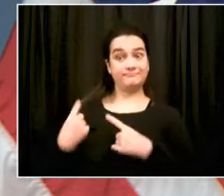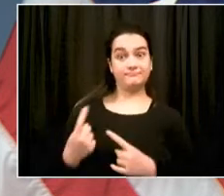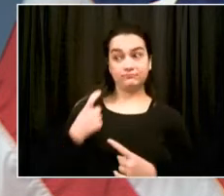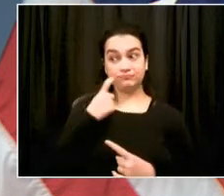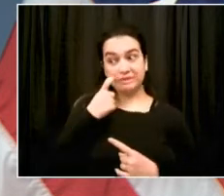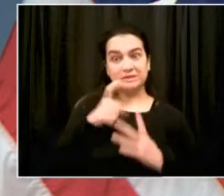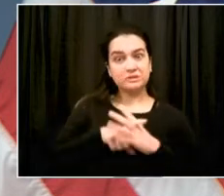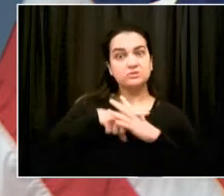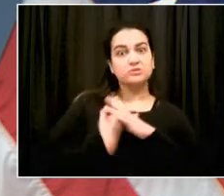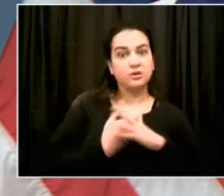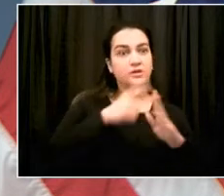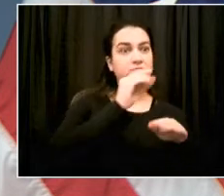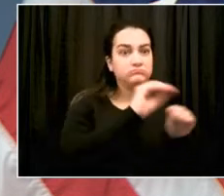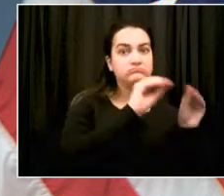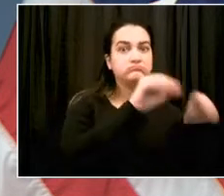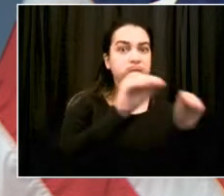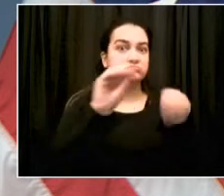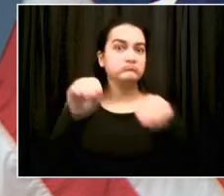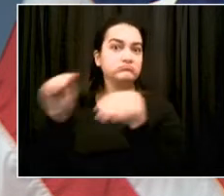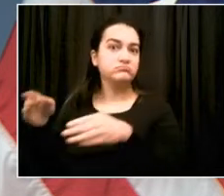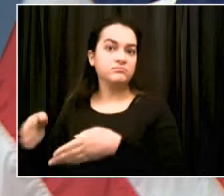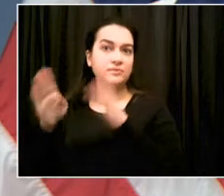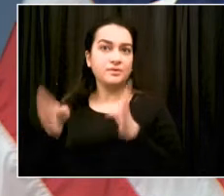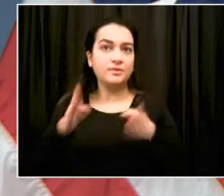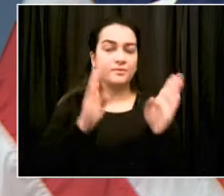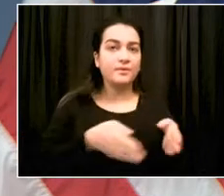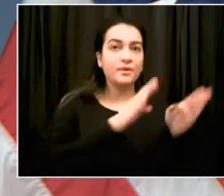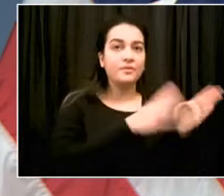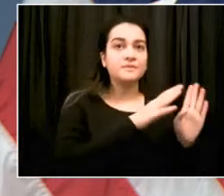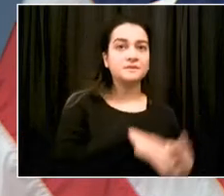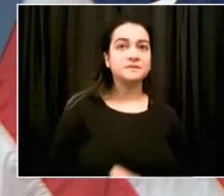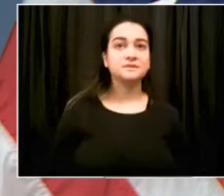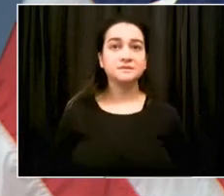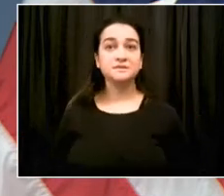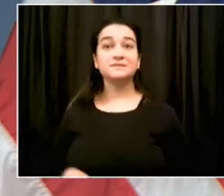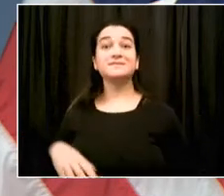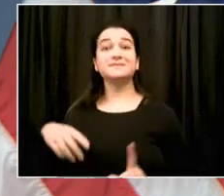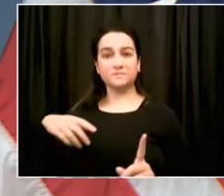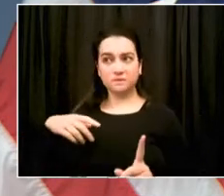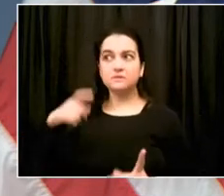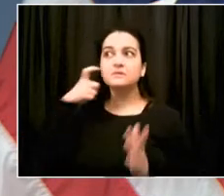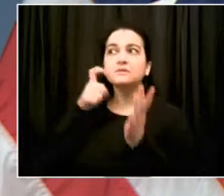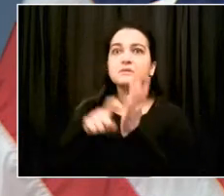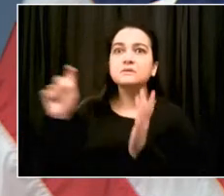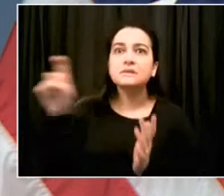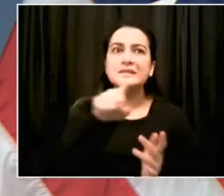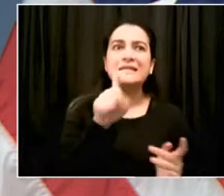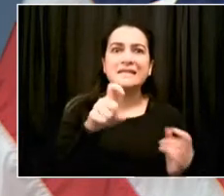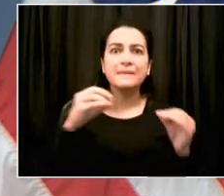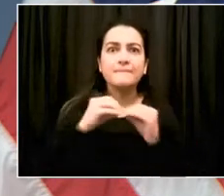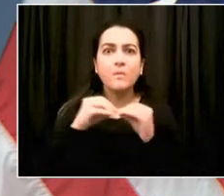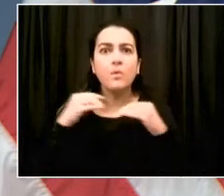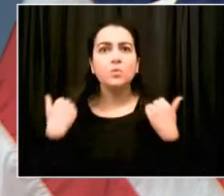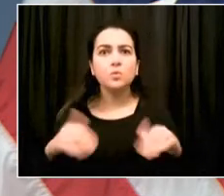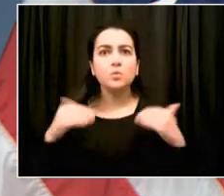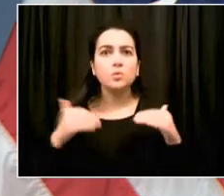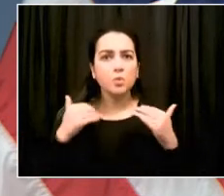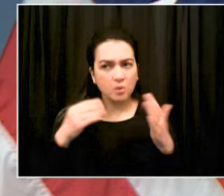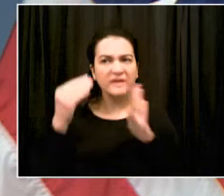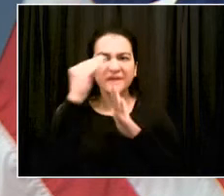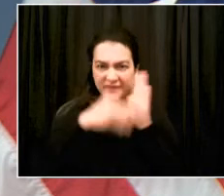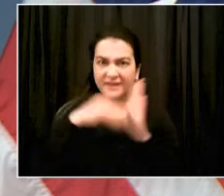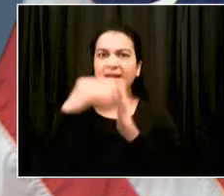production to end 2020 with the second highest total affordable housing production for a calendar